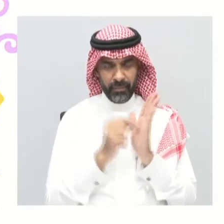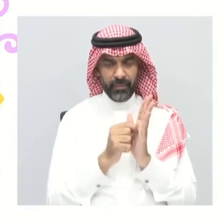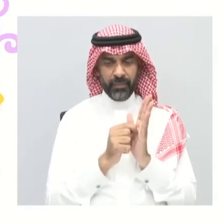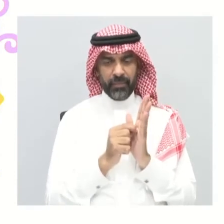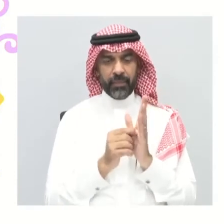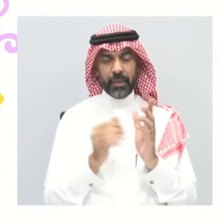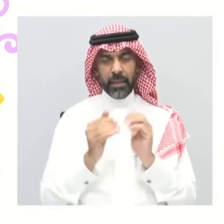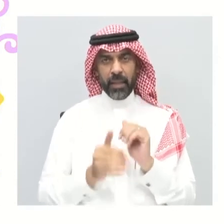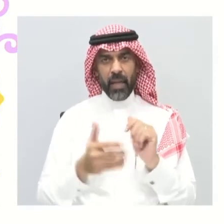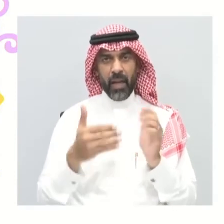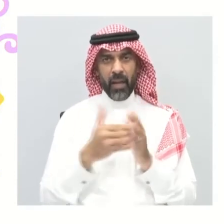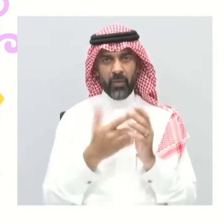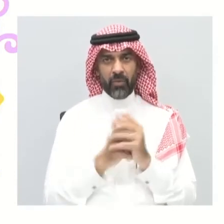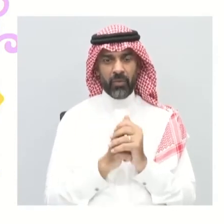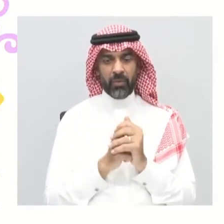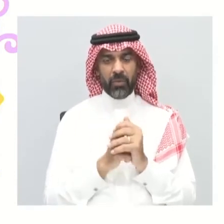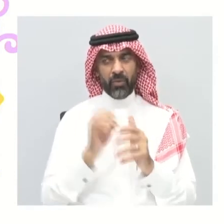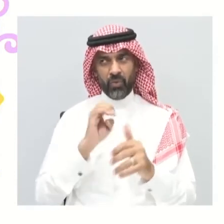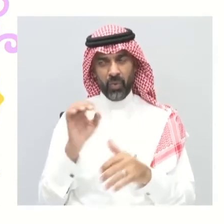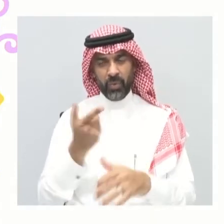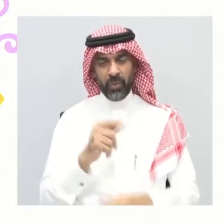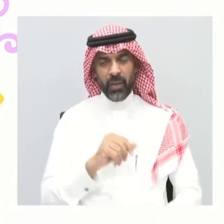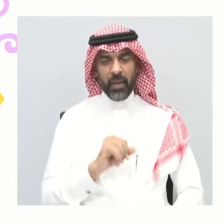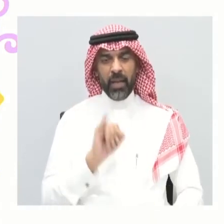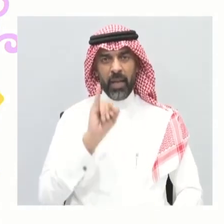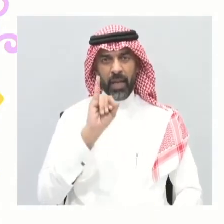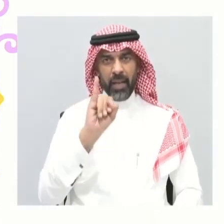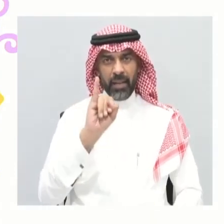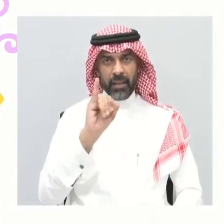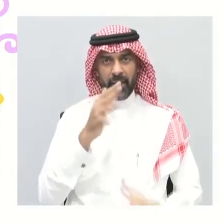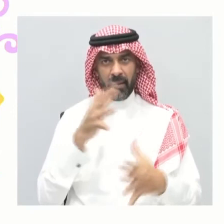Okay, and the last one is, it's